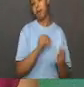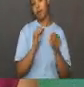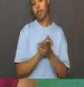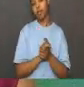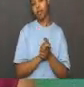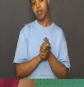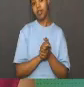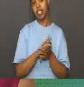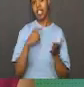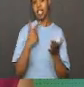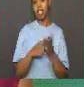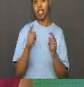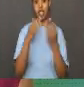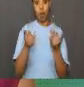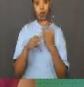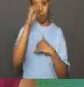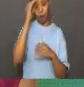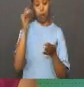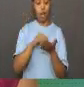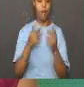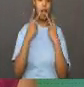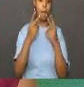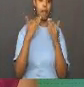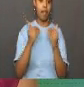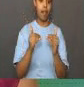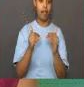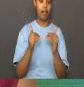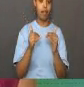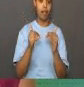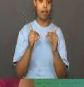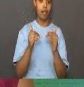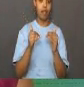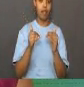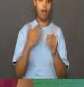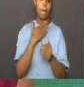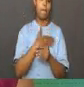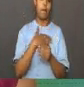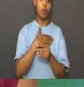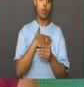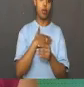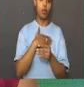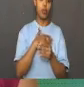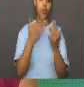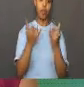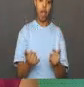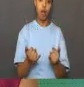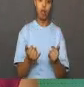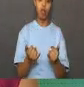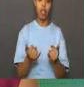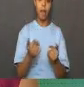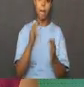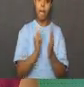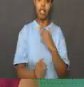Students, to review what we have learned thus far, can you please write down at